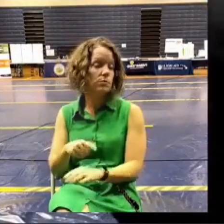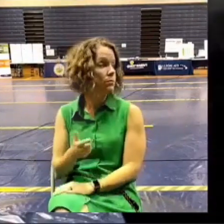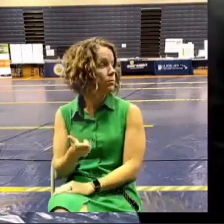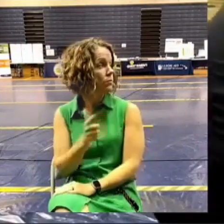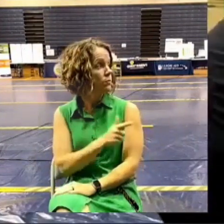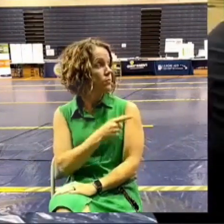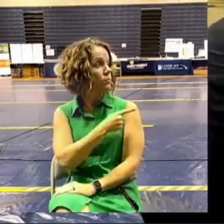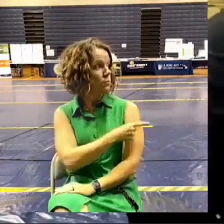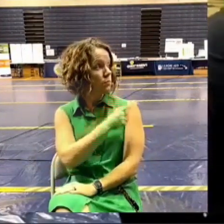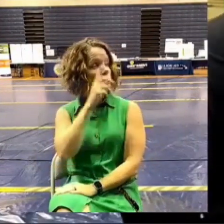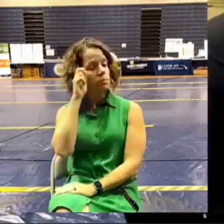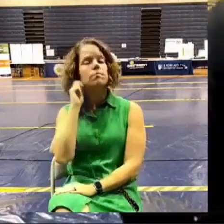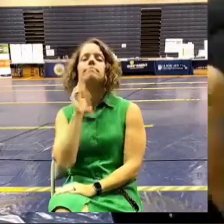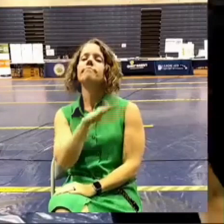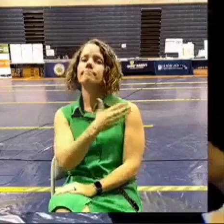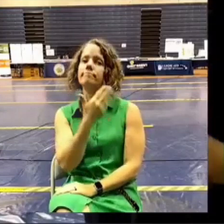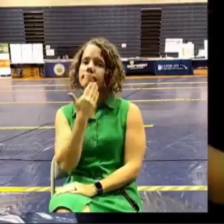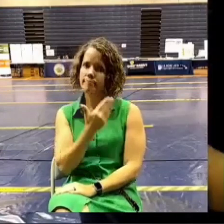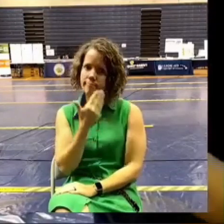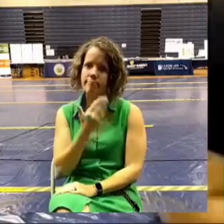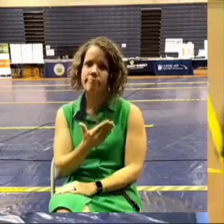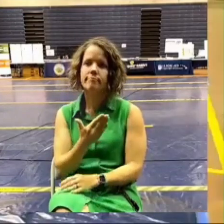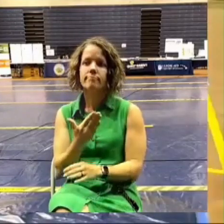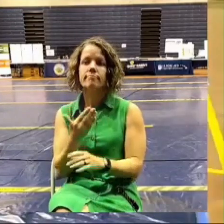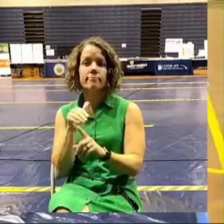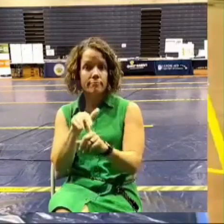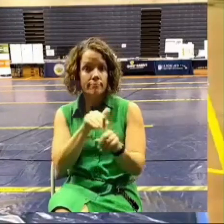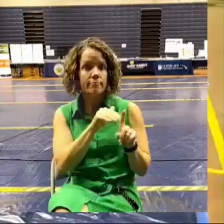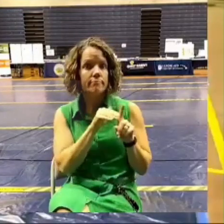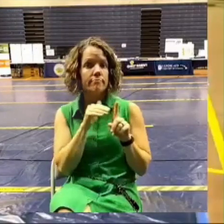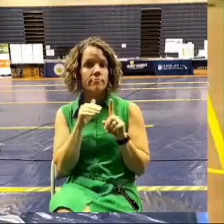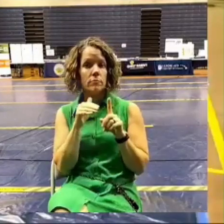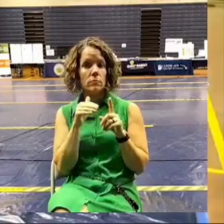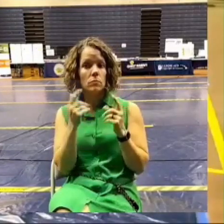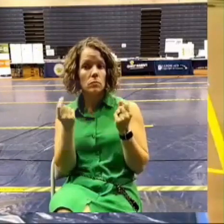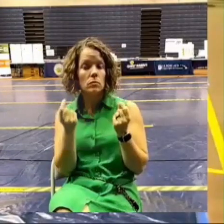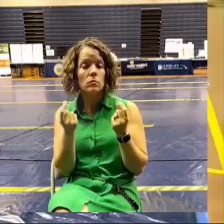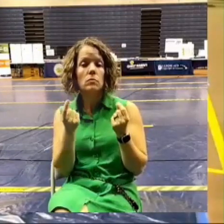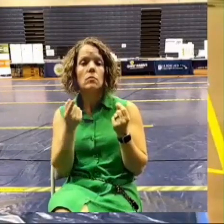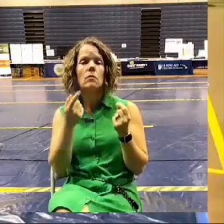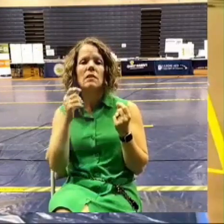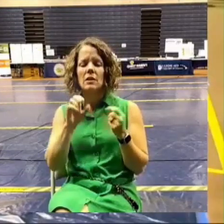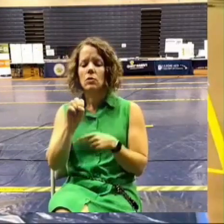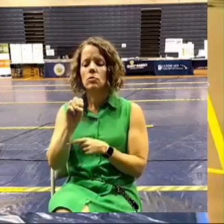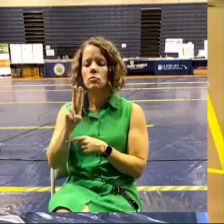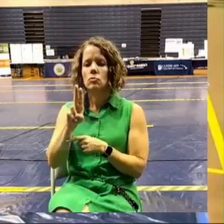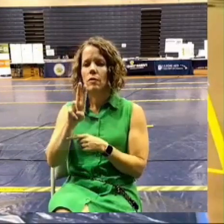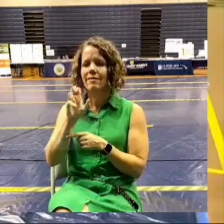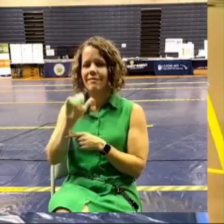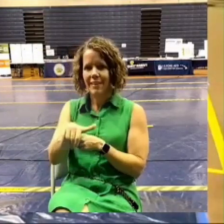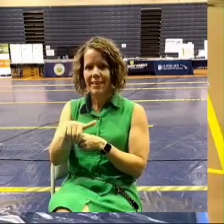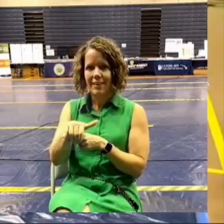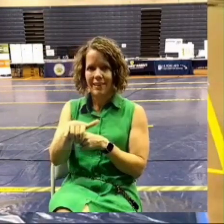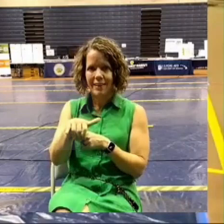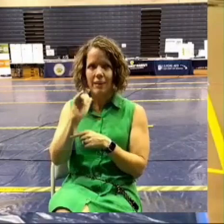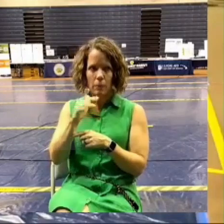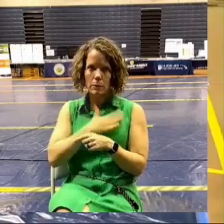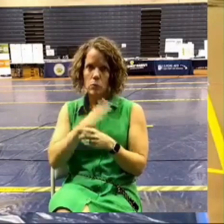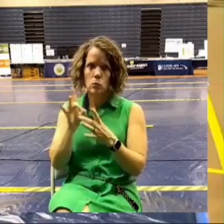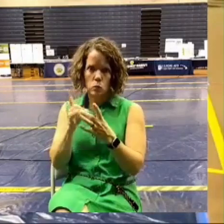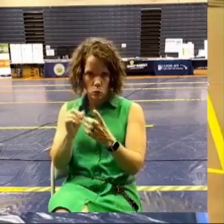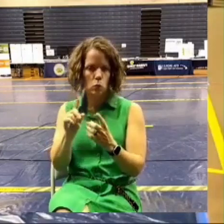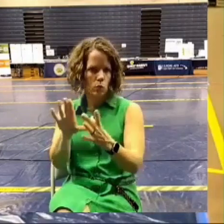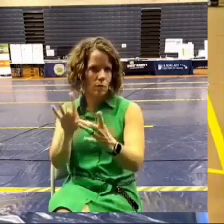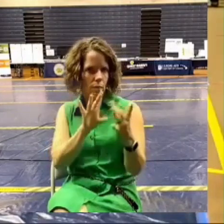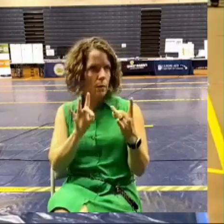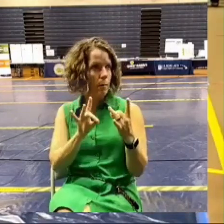Thank you. And again, we're going to be serving to give us that manao. We're going to the yellow in the top middle, green shirt,